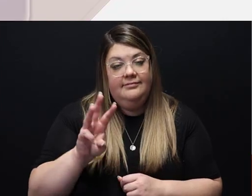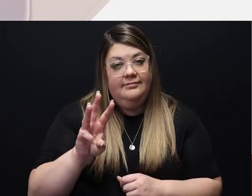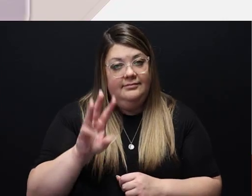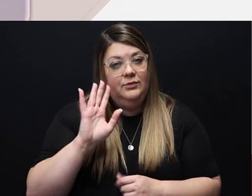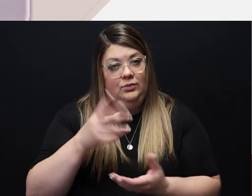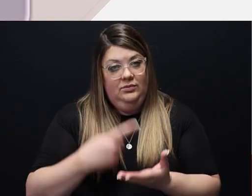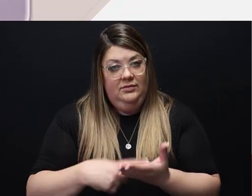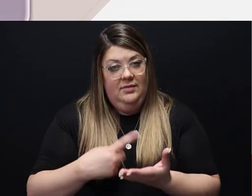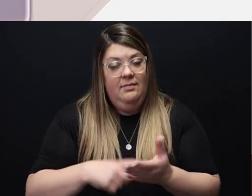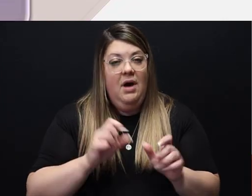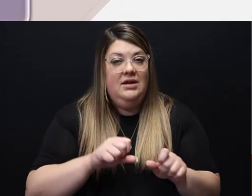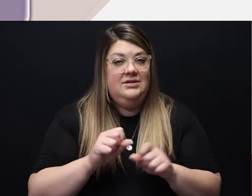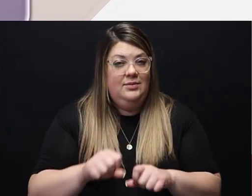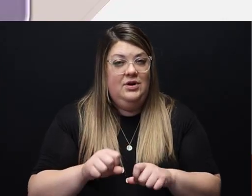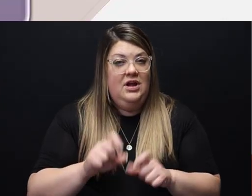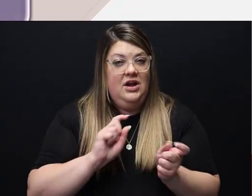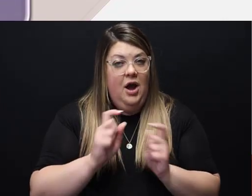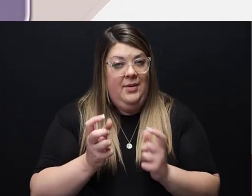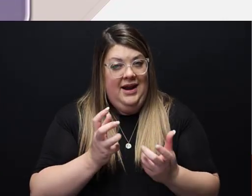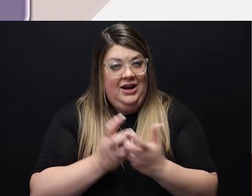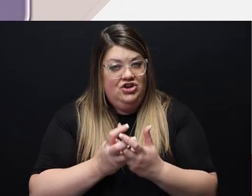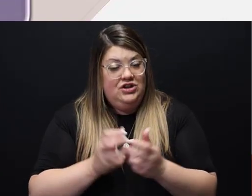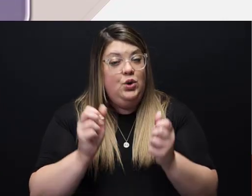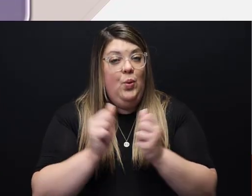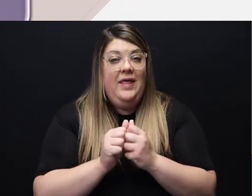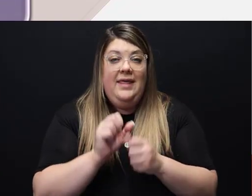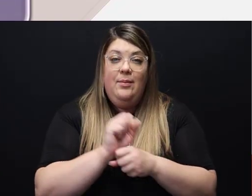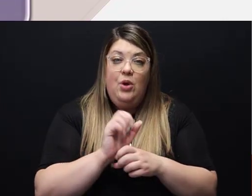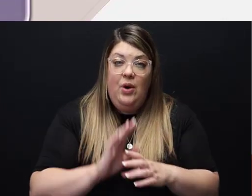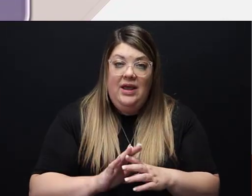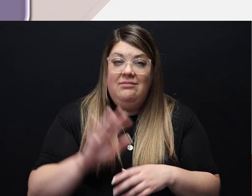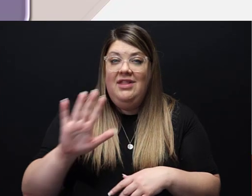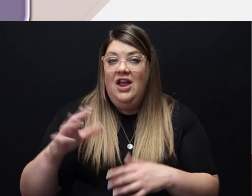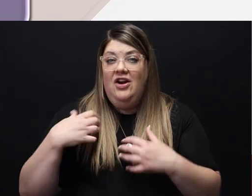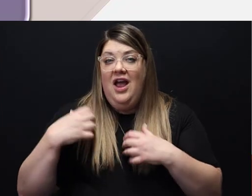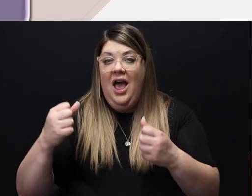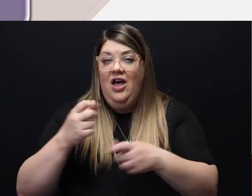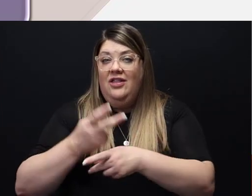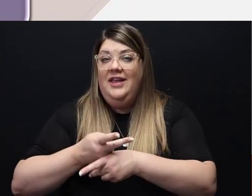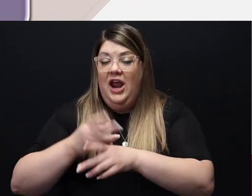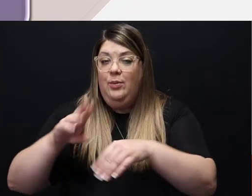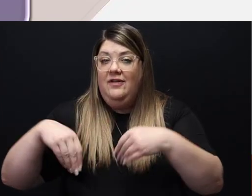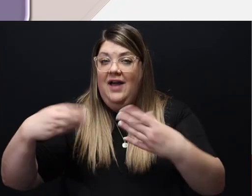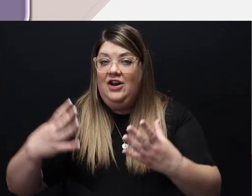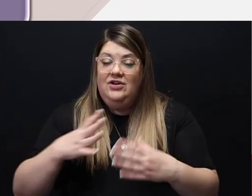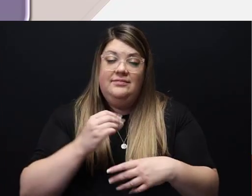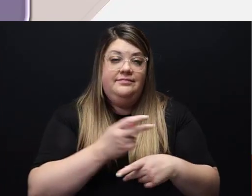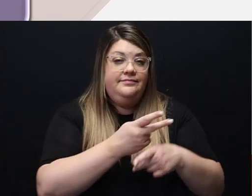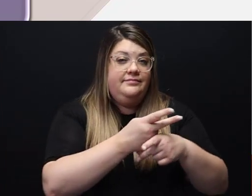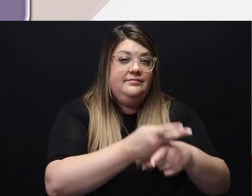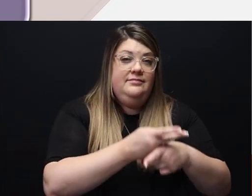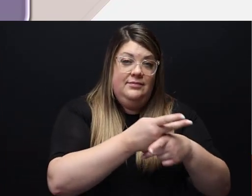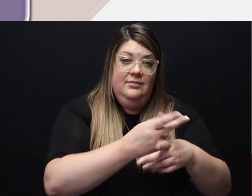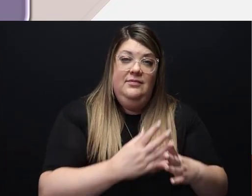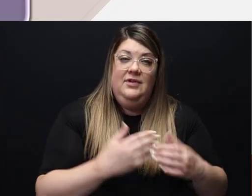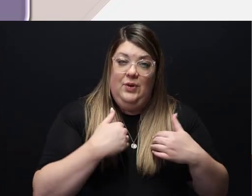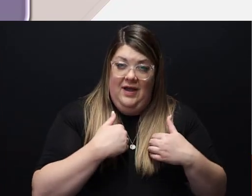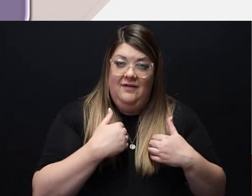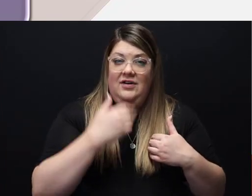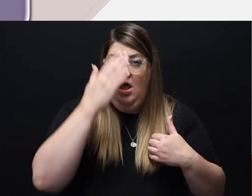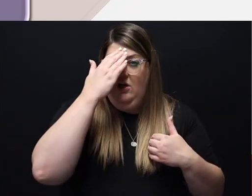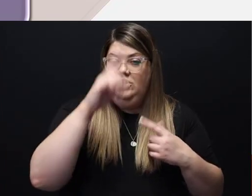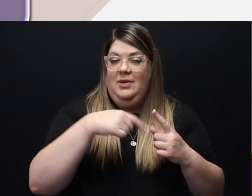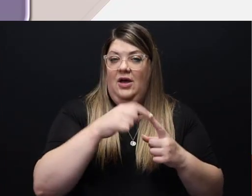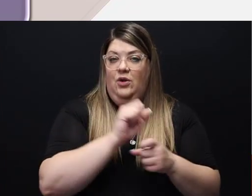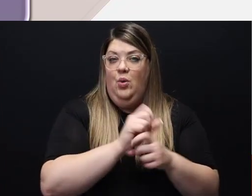CW will discuss possible accommodations with the employee, their healthcare providers, and supervisors who have knowledge of the worksite